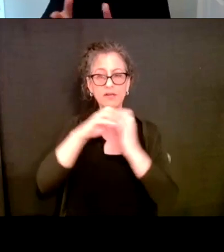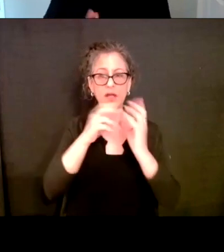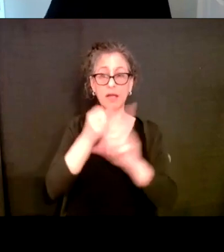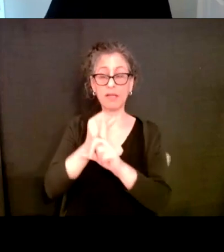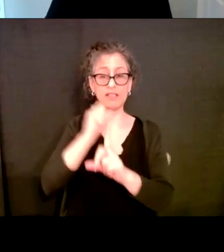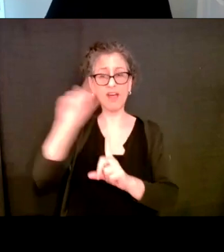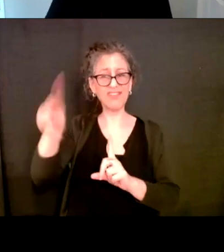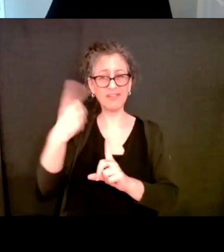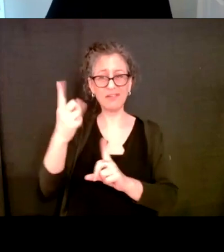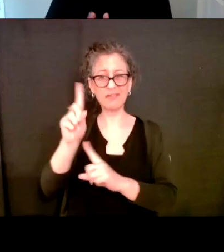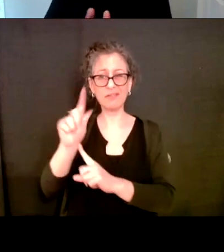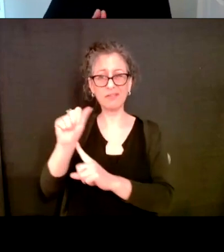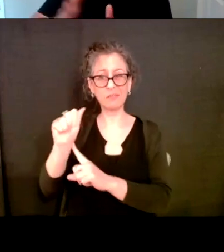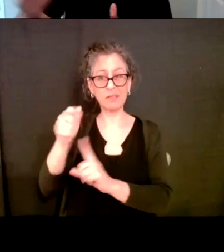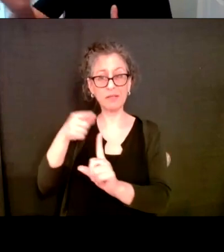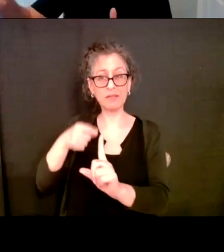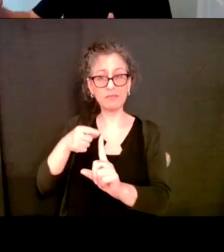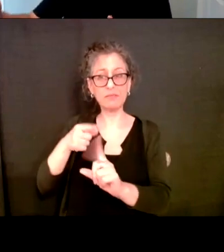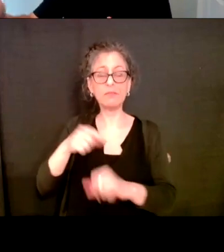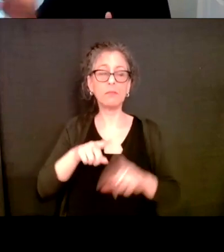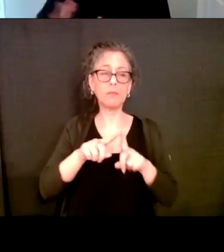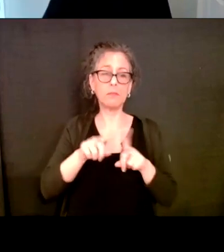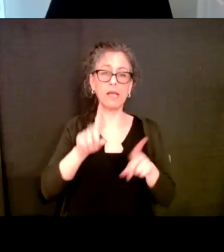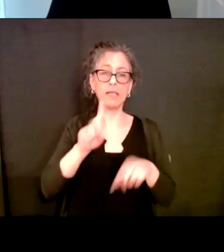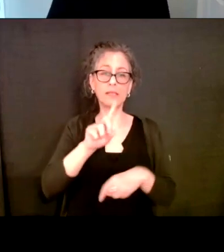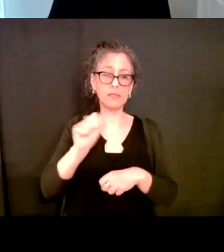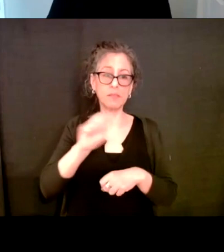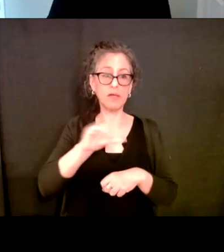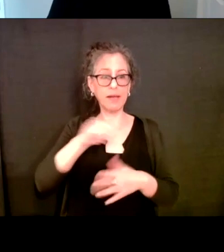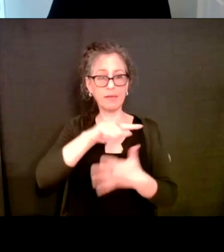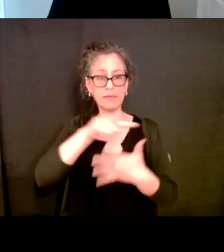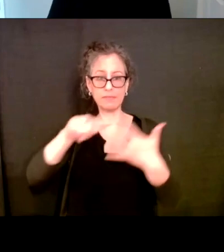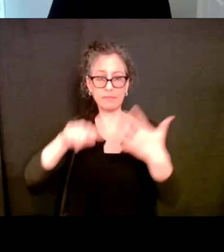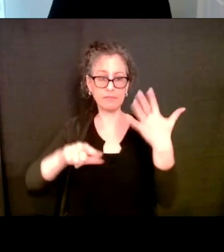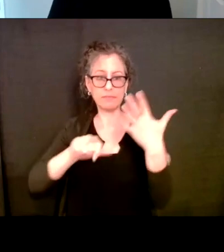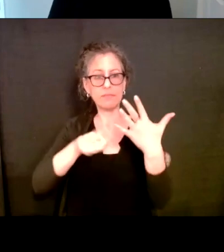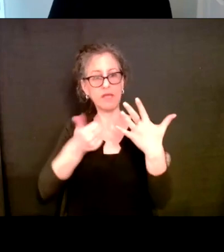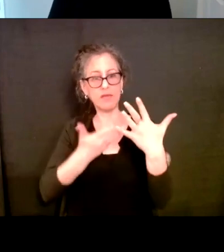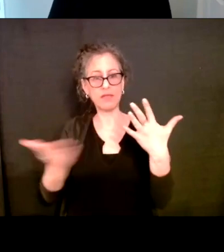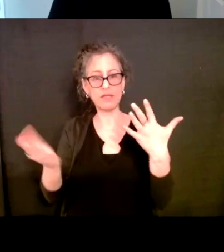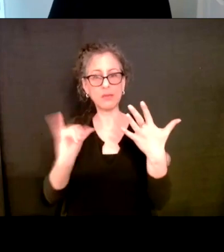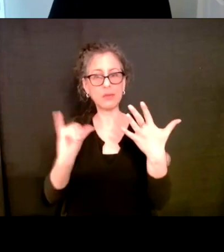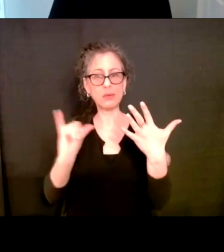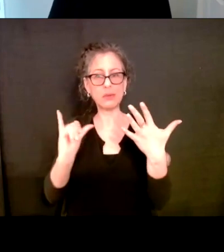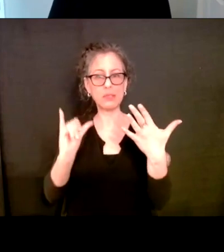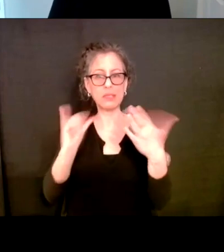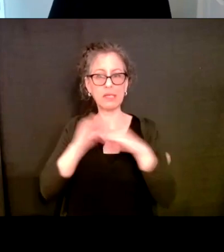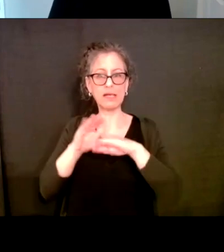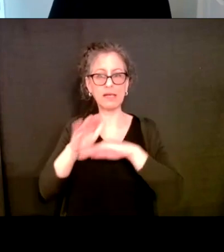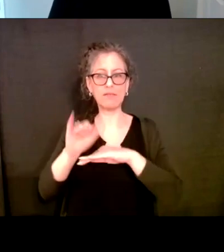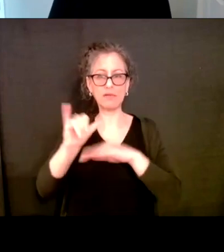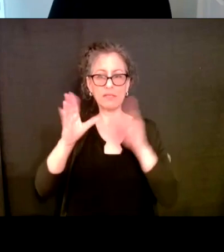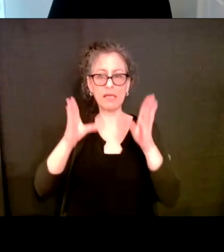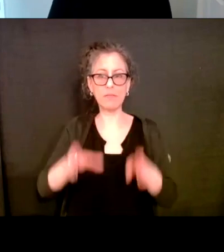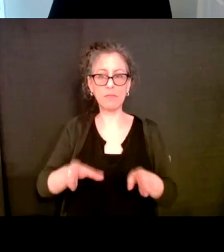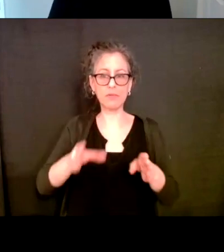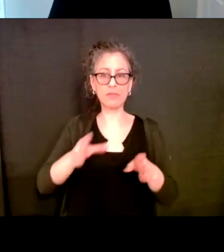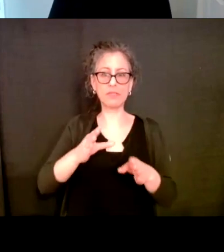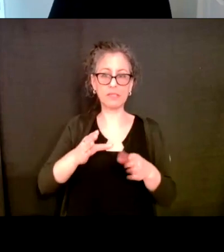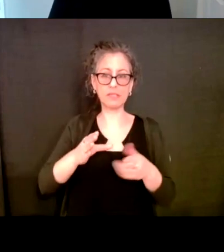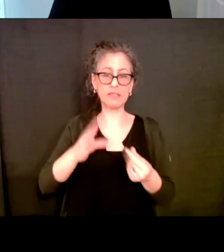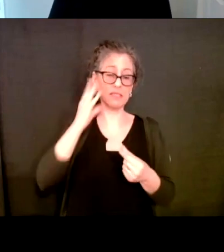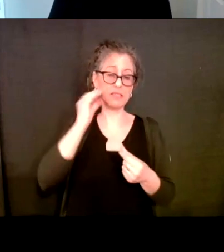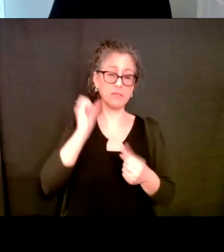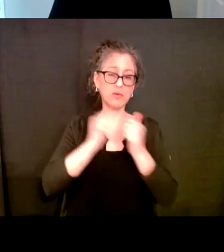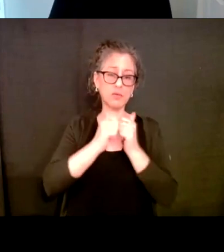the disability per se, but disability and everything else that can influence the person's experience of trauma, and also